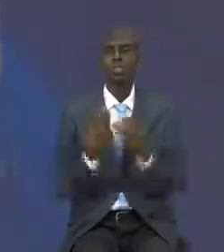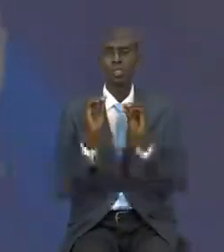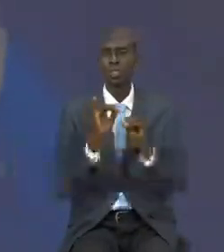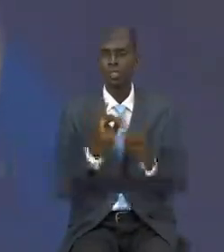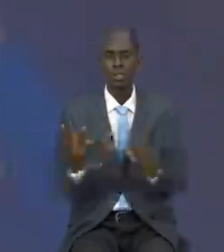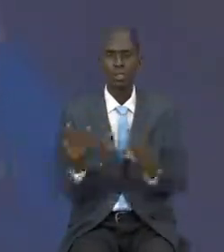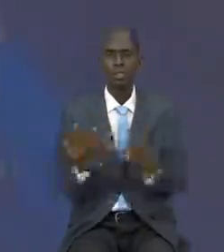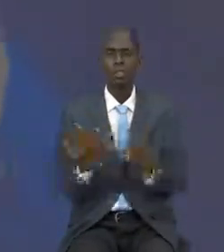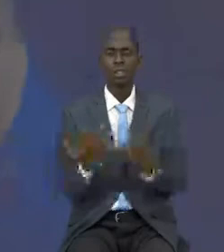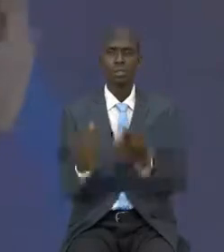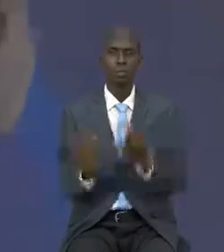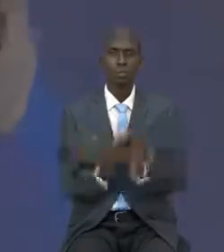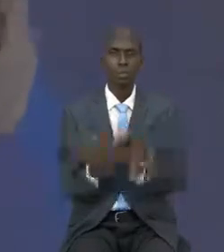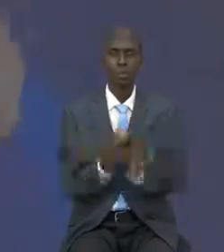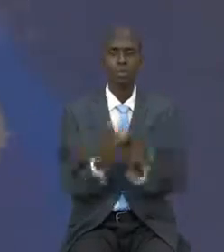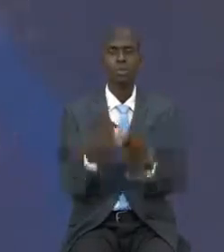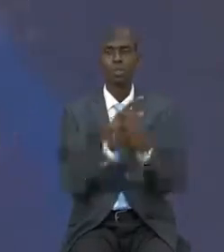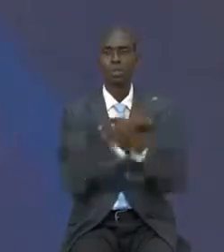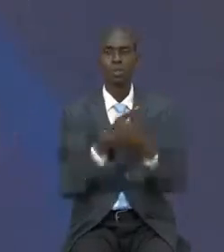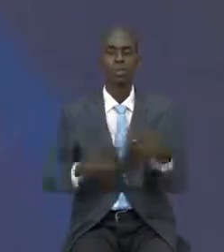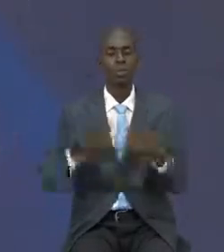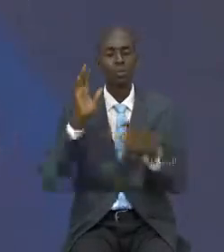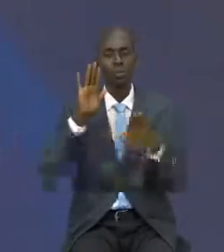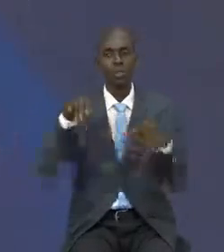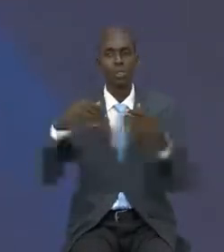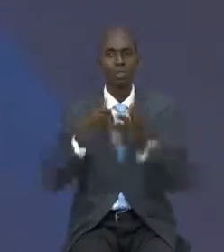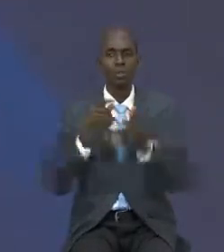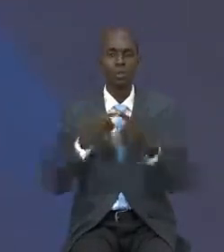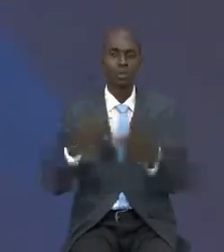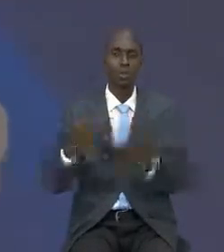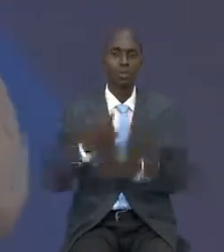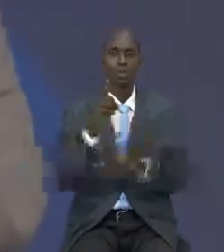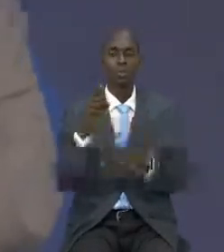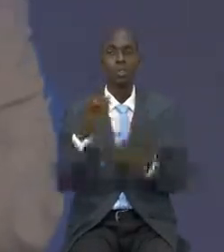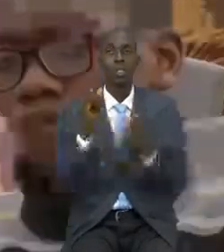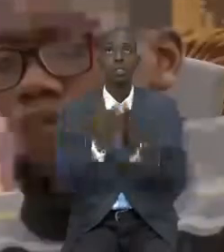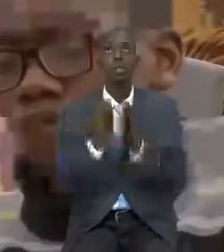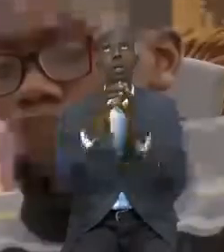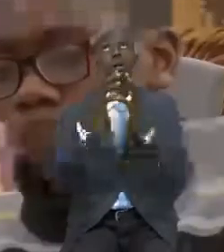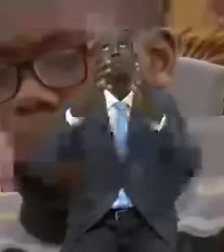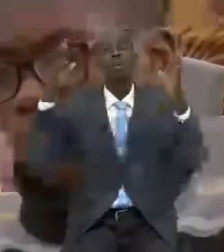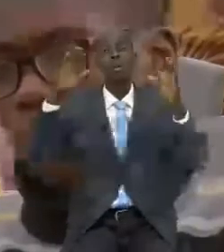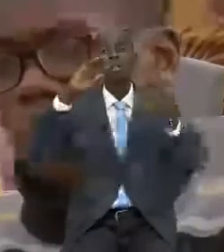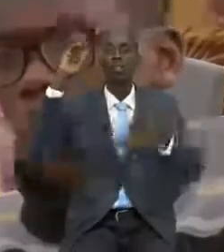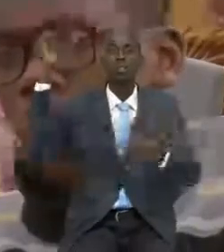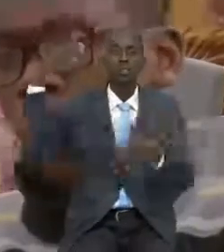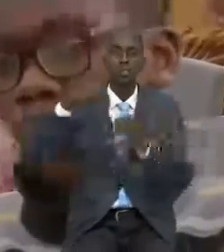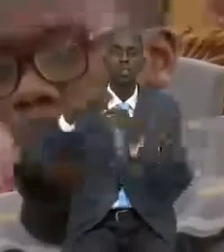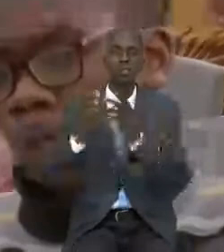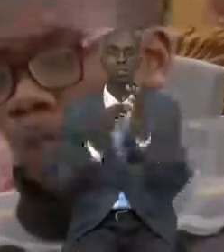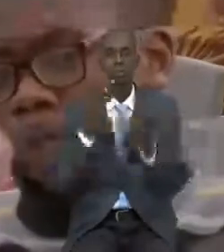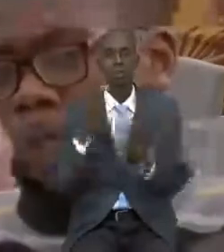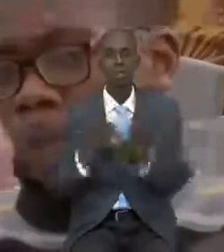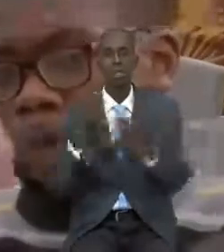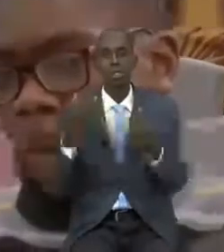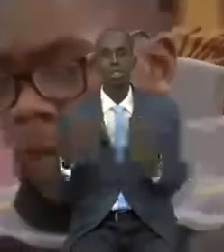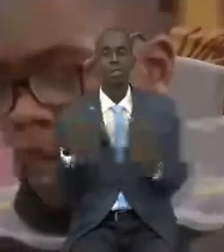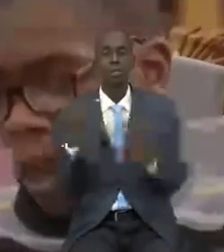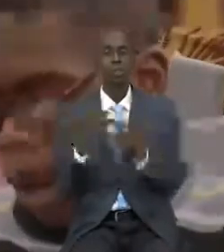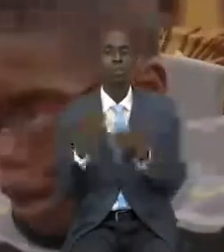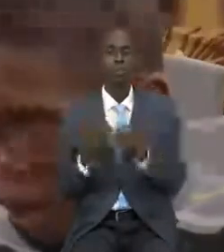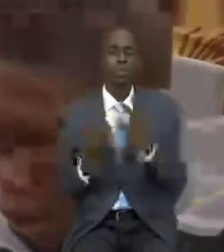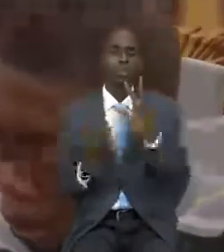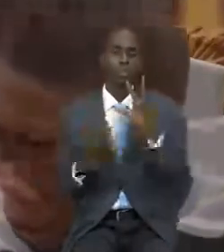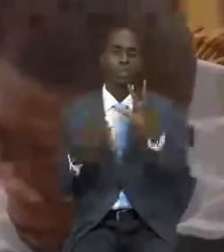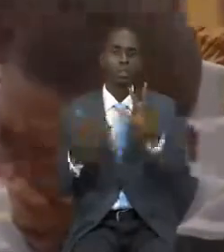The Lord will give you abundant grace in Jesus' name. Yeah. We're coming to point number three